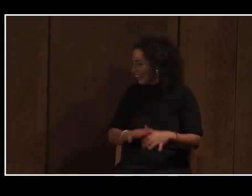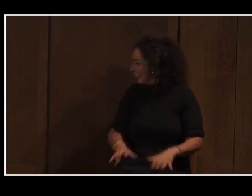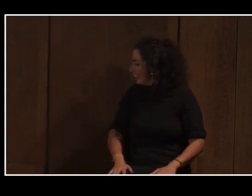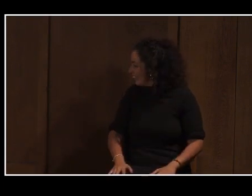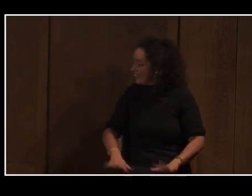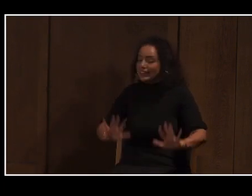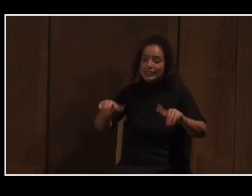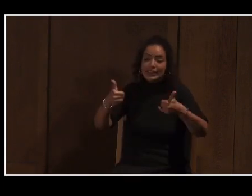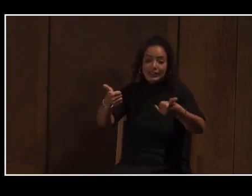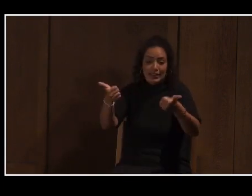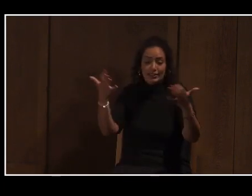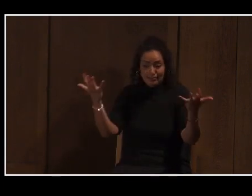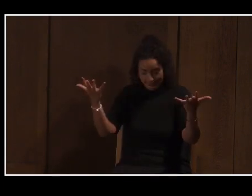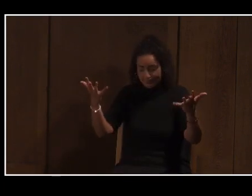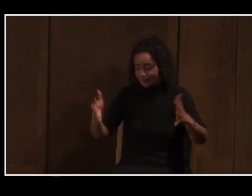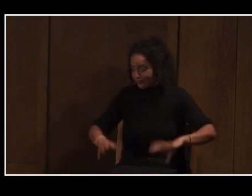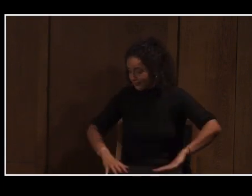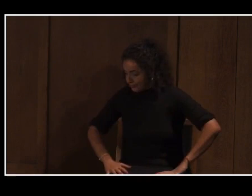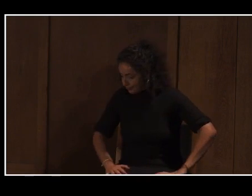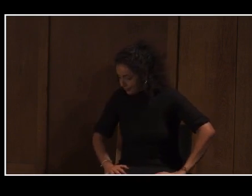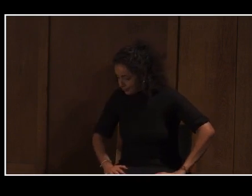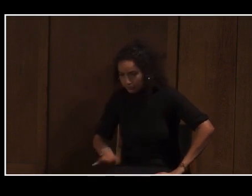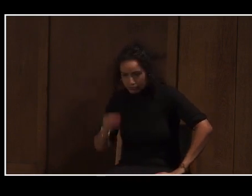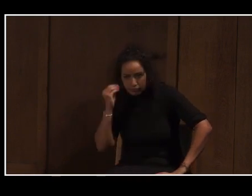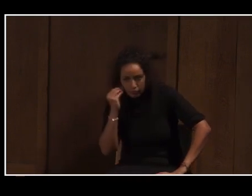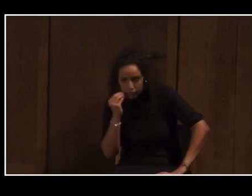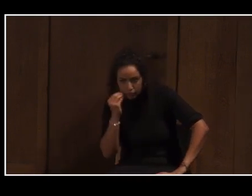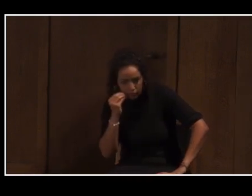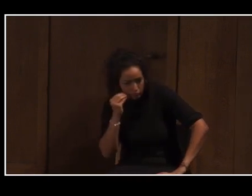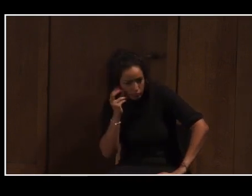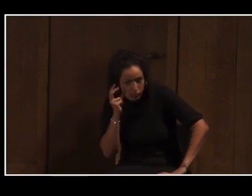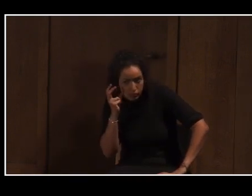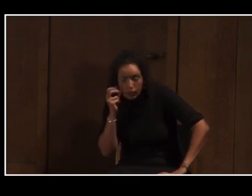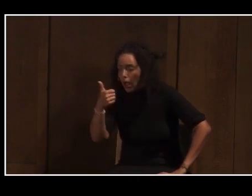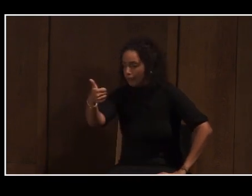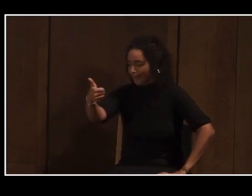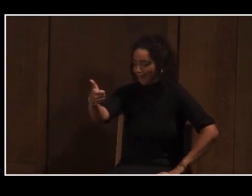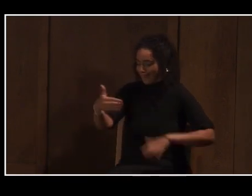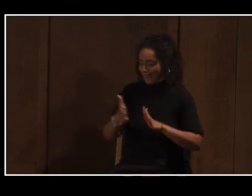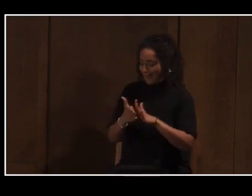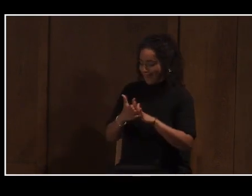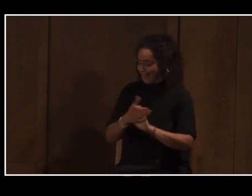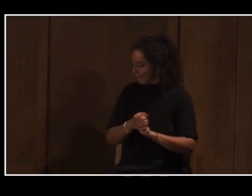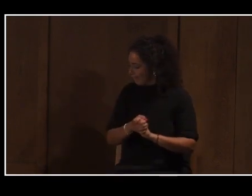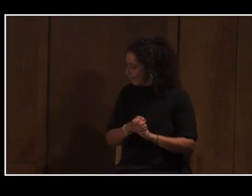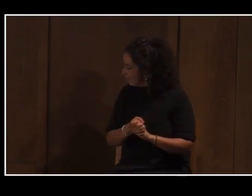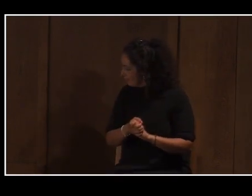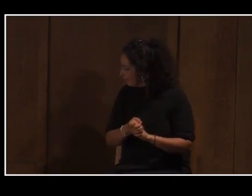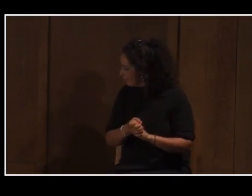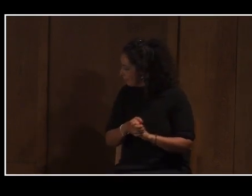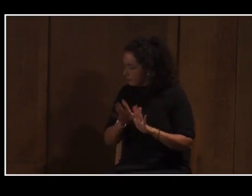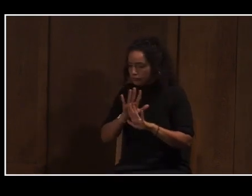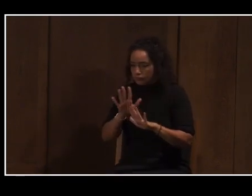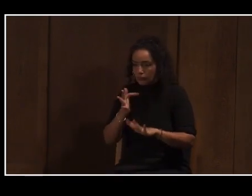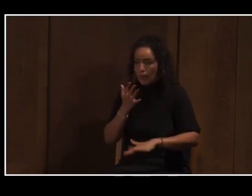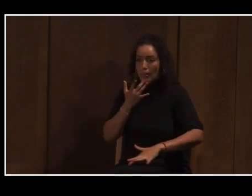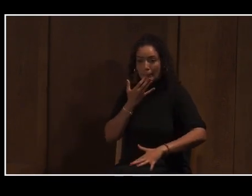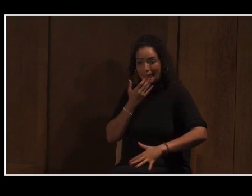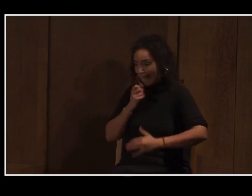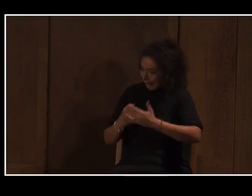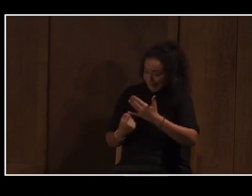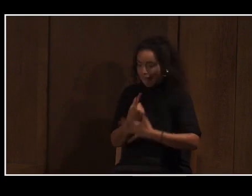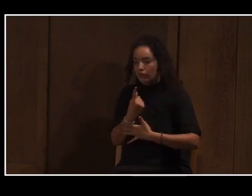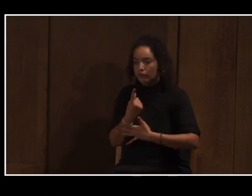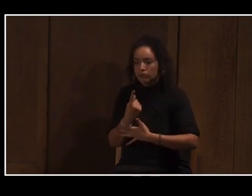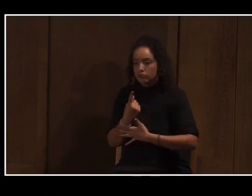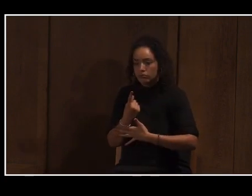it. Okay, so is this thing working? Yes. Okay. It wasn't accidental that I started